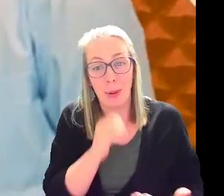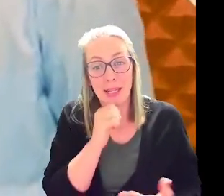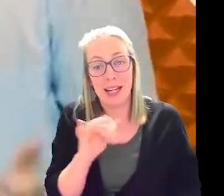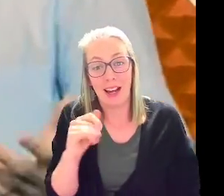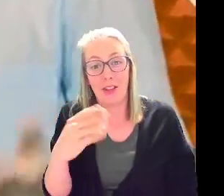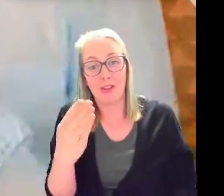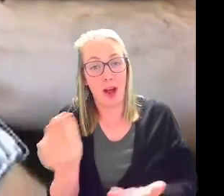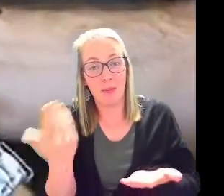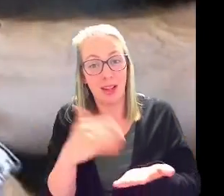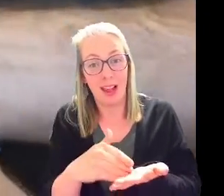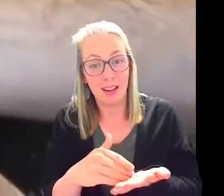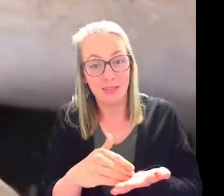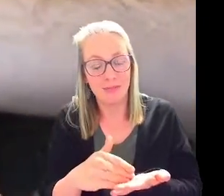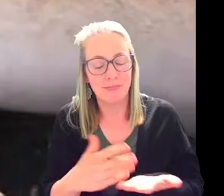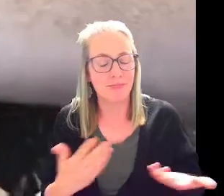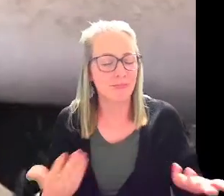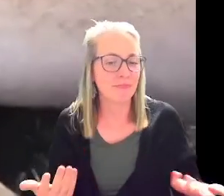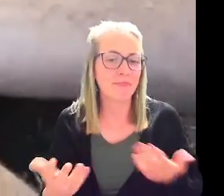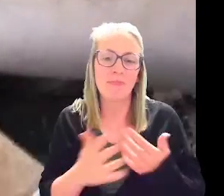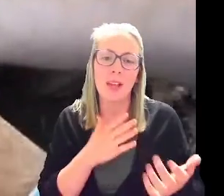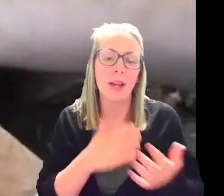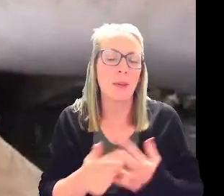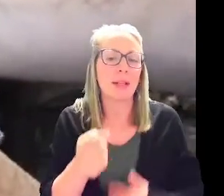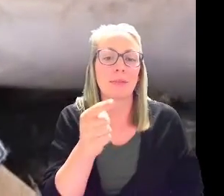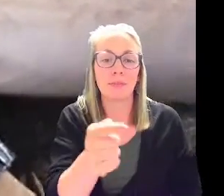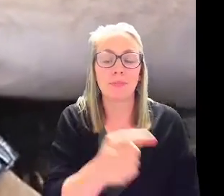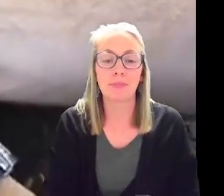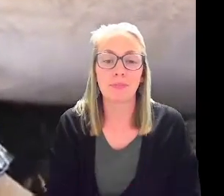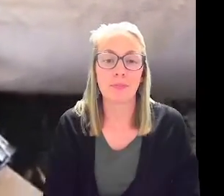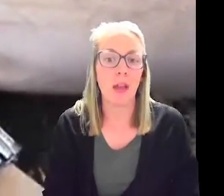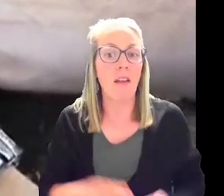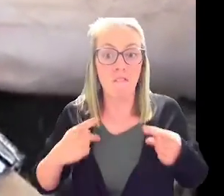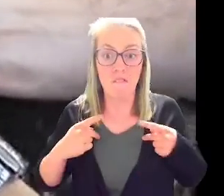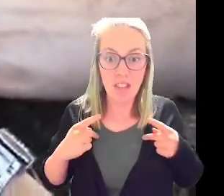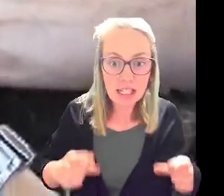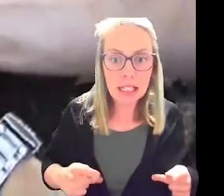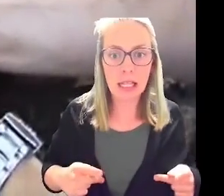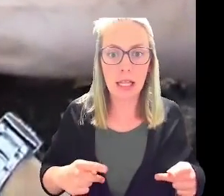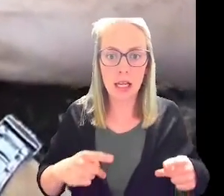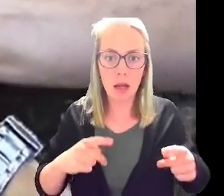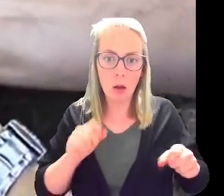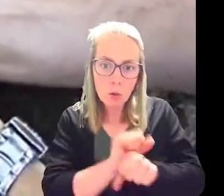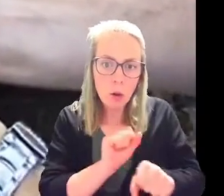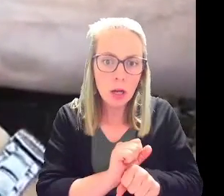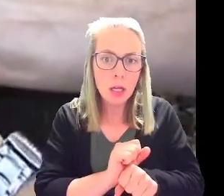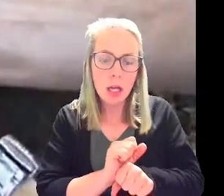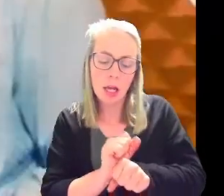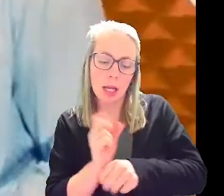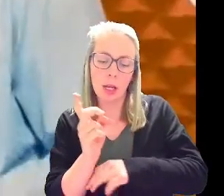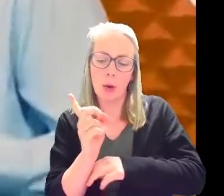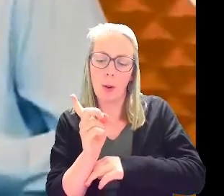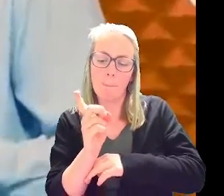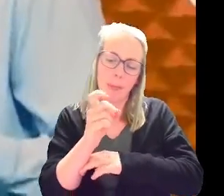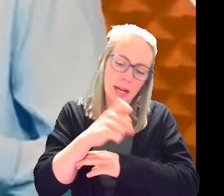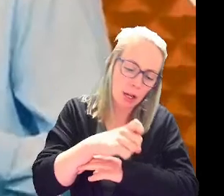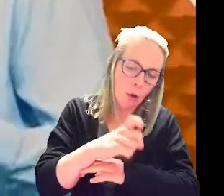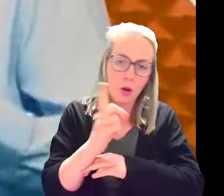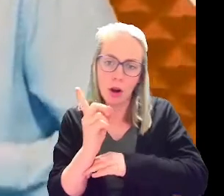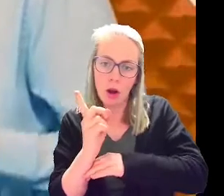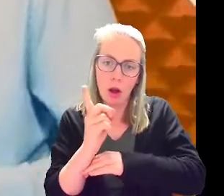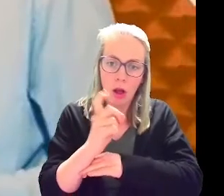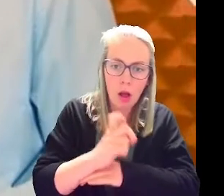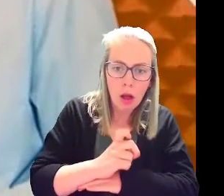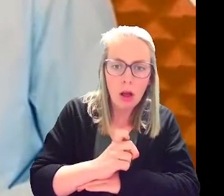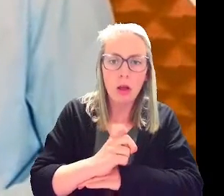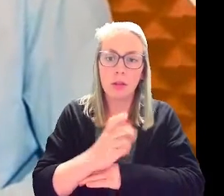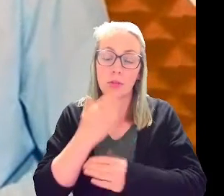Physical work, it goes without saying. If you're a landscaper, you're working physically. So you're bending over a lot. You're going to be, having to be in